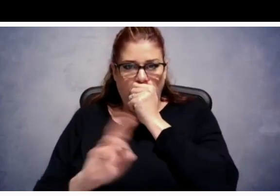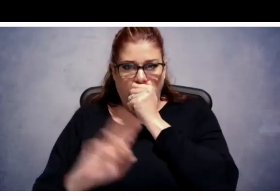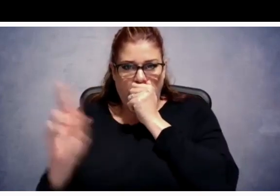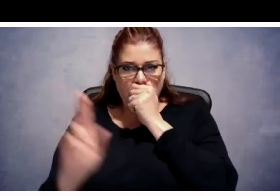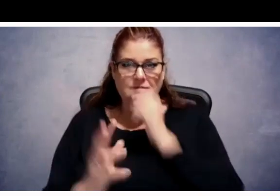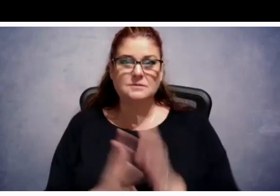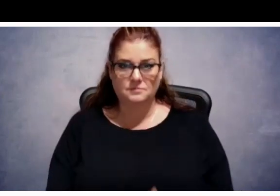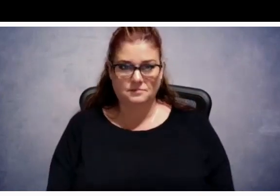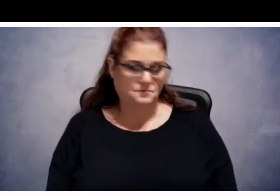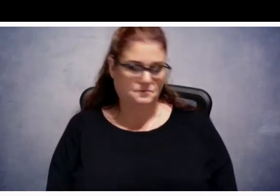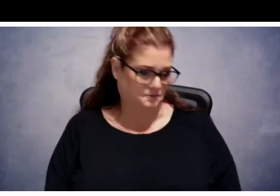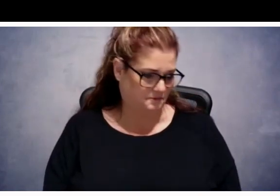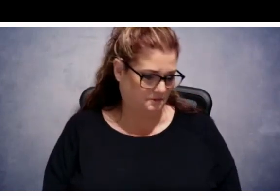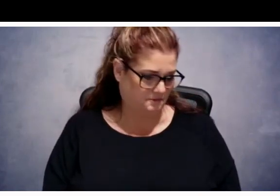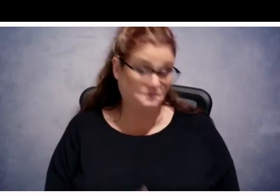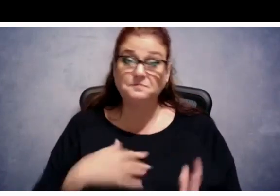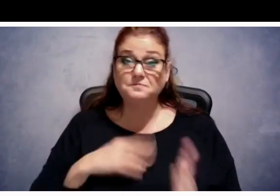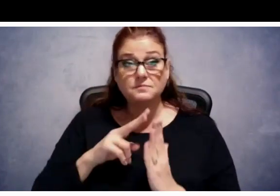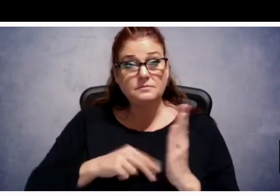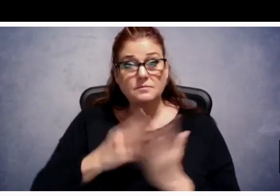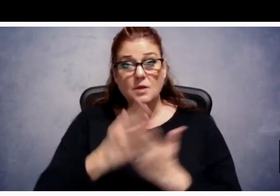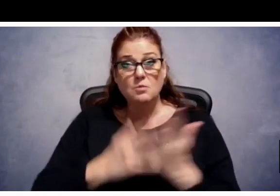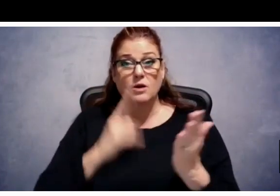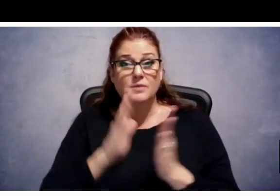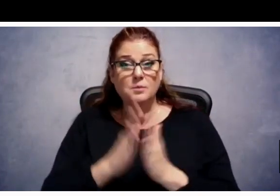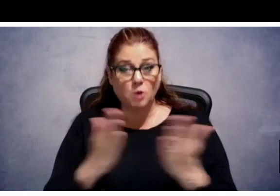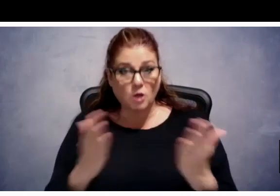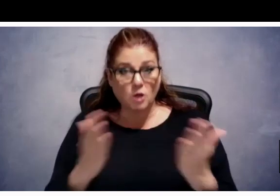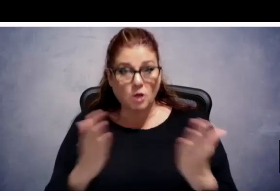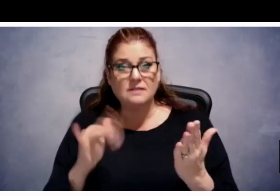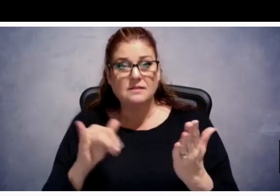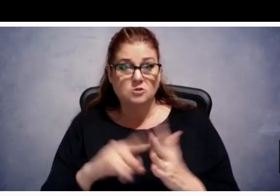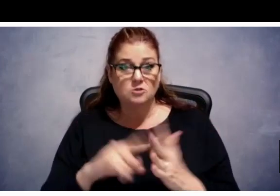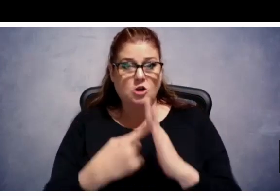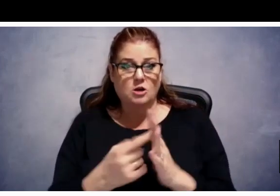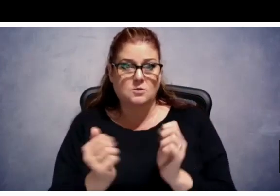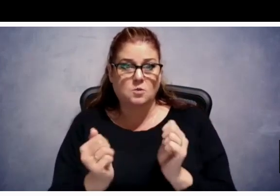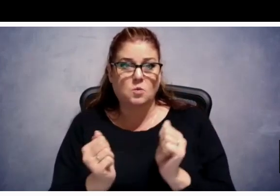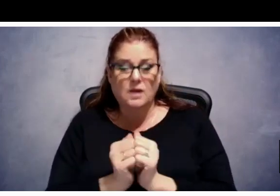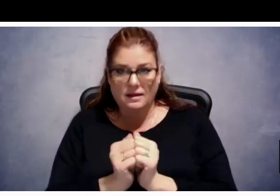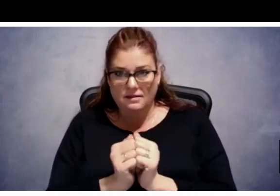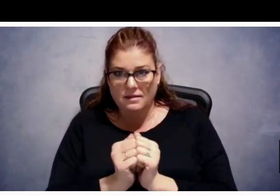Okay. And I'll be reading a portion of the book that starts with